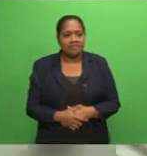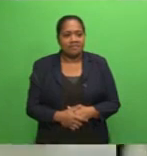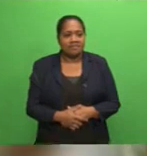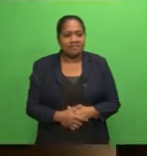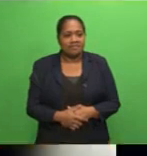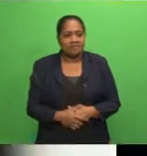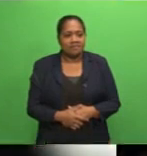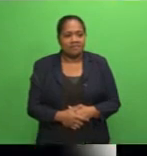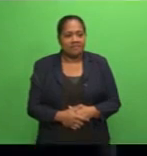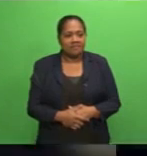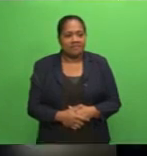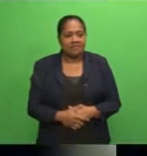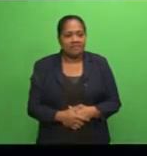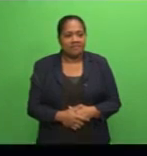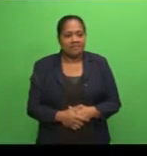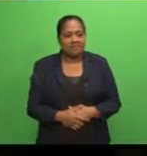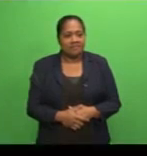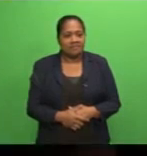half of France.